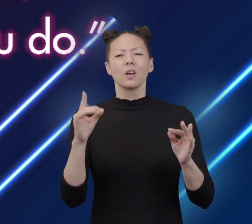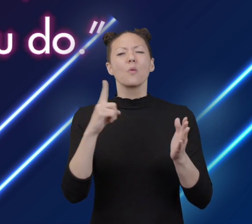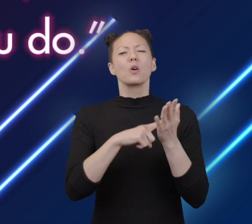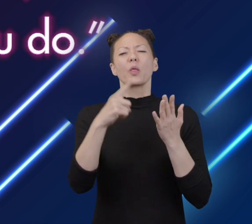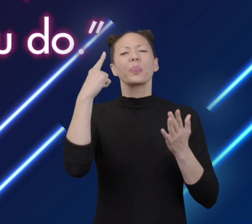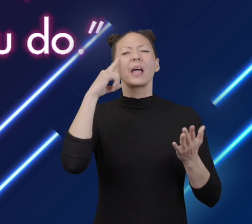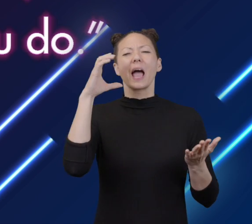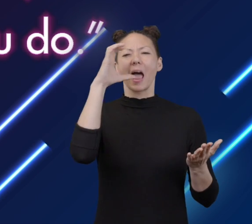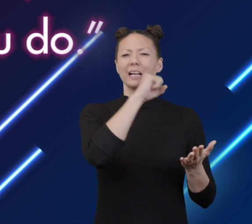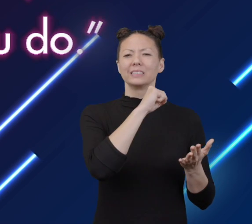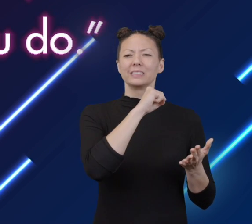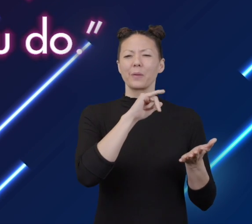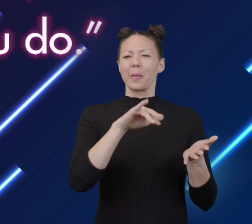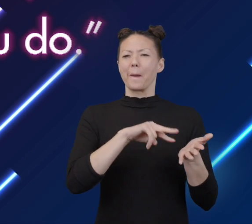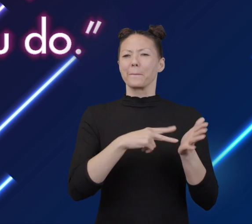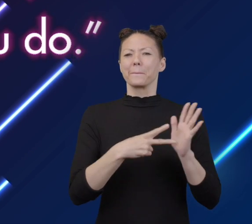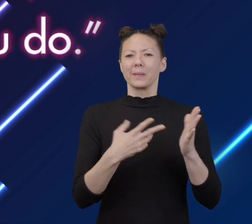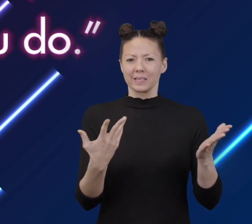guess what the word means?